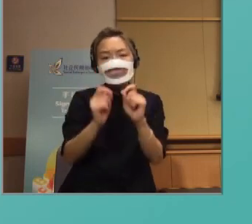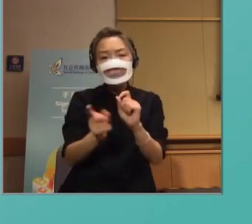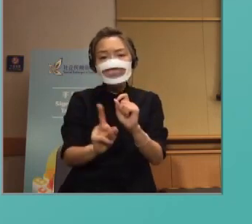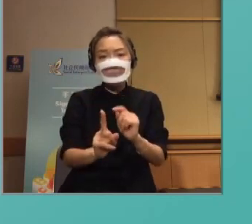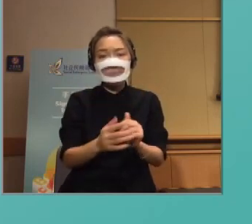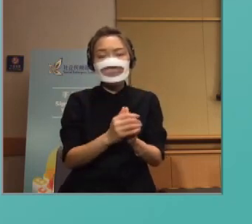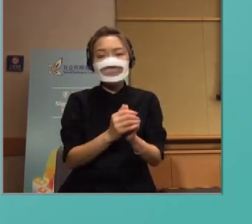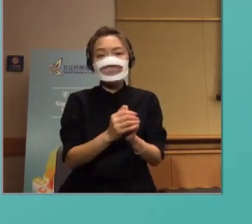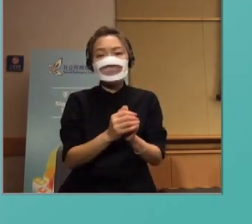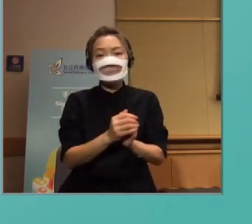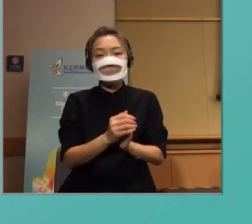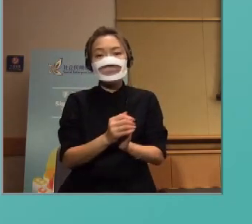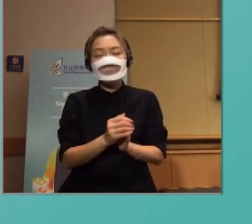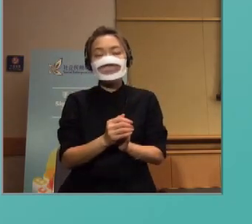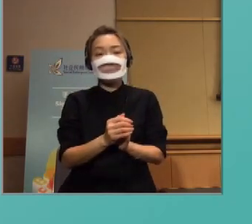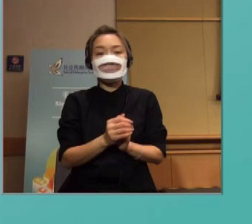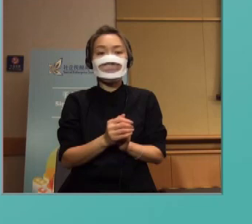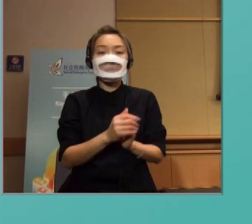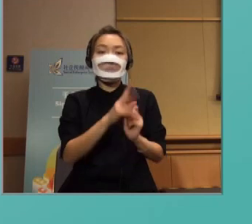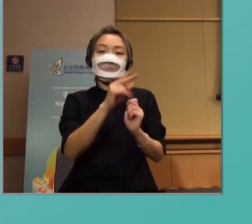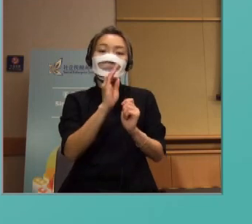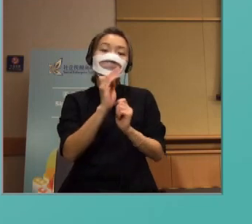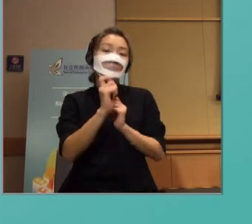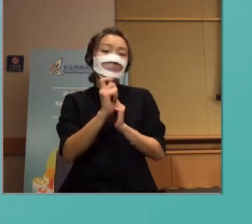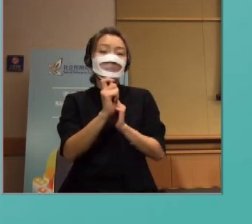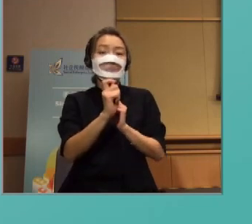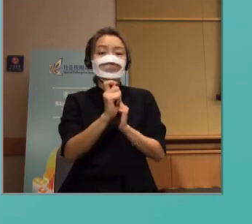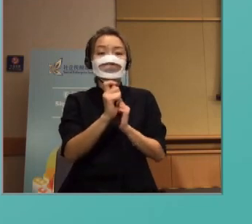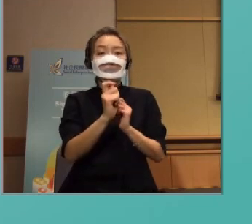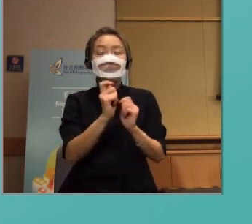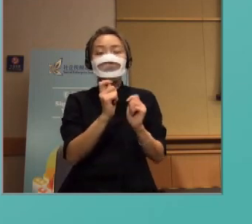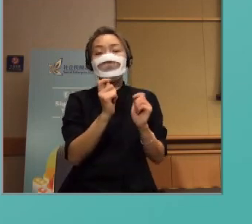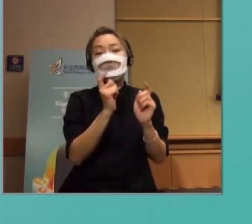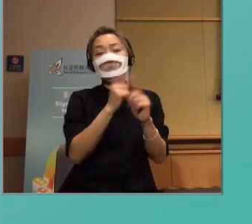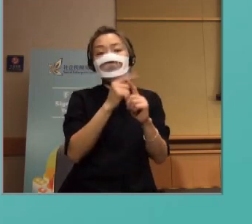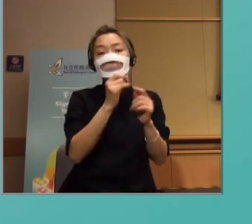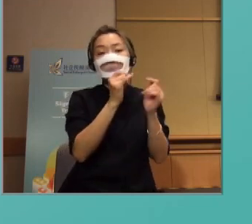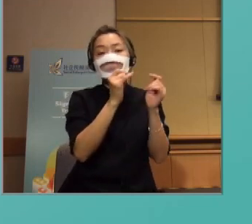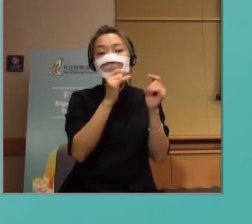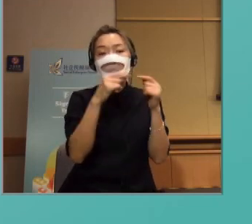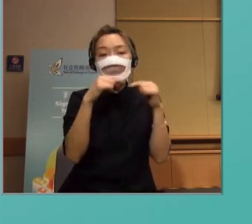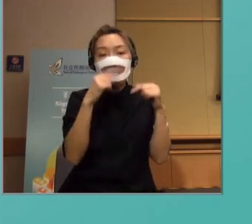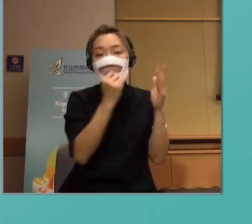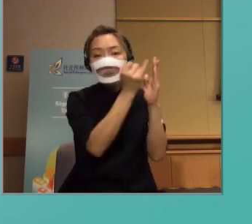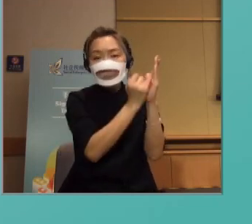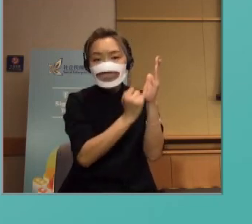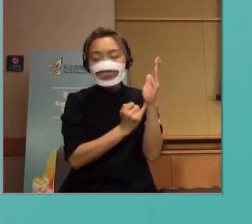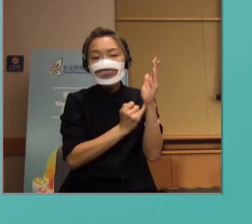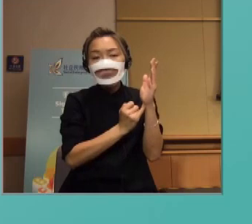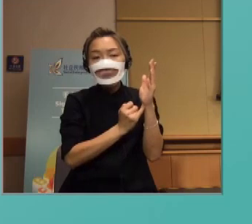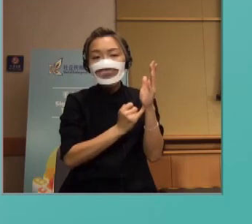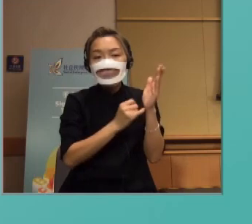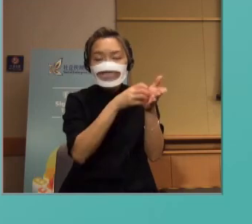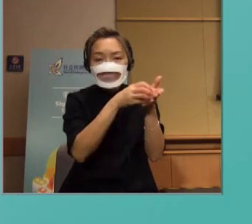music, or a text or video or something, or a membership, is something that sticks